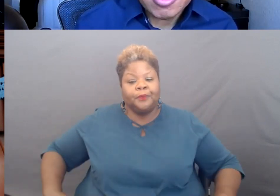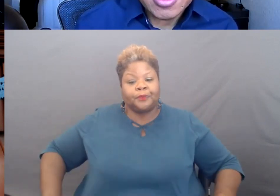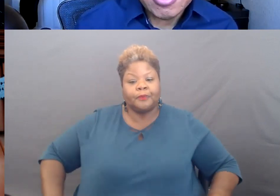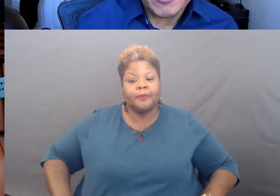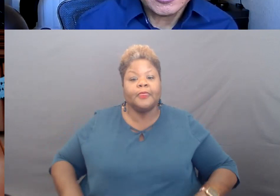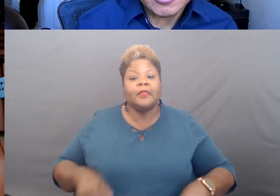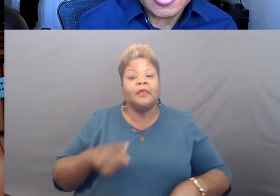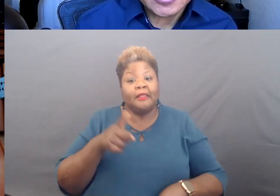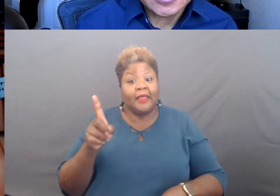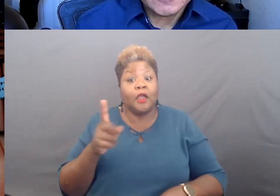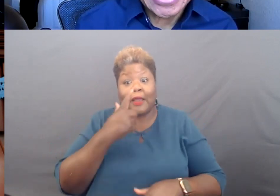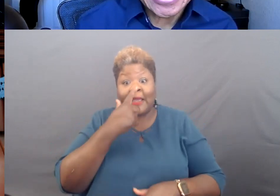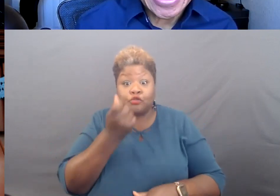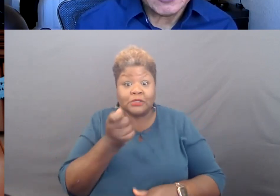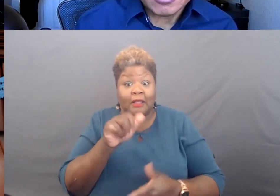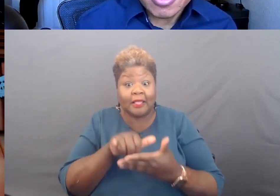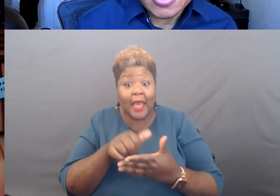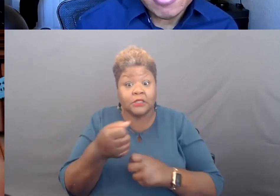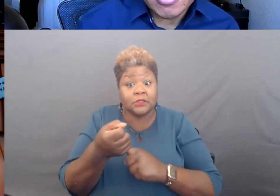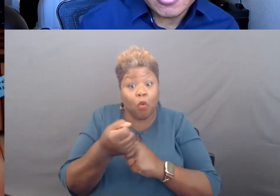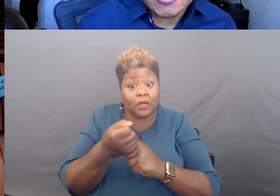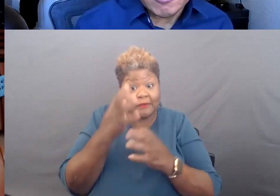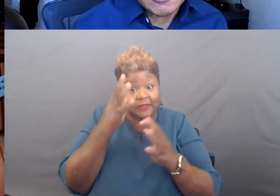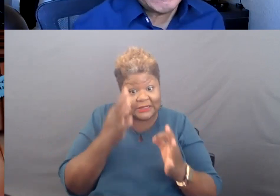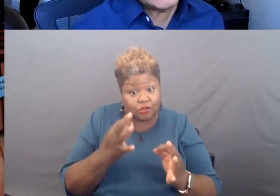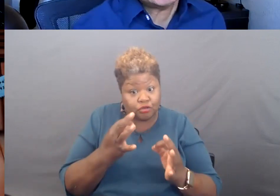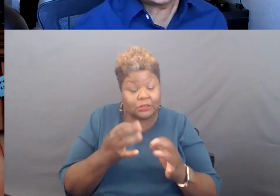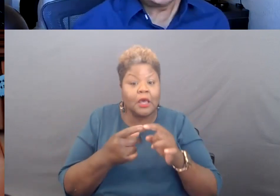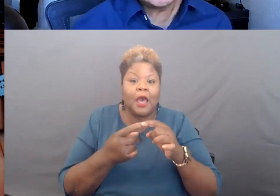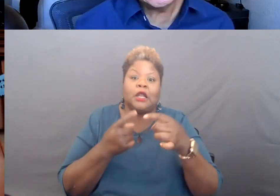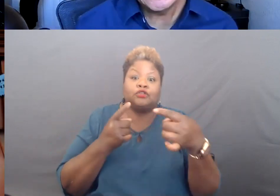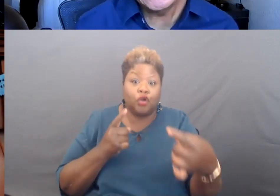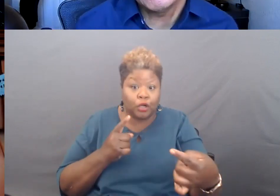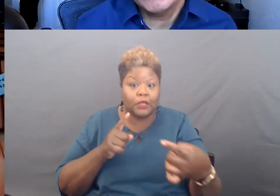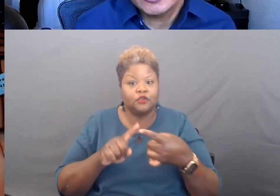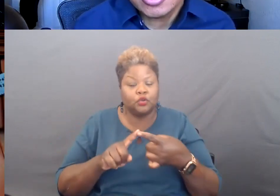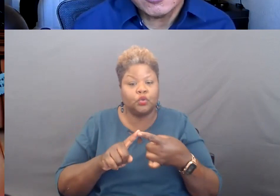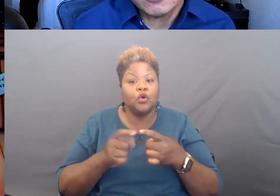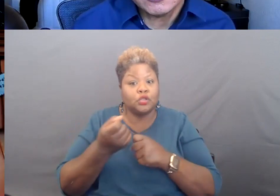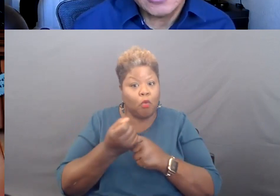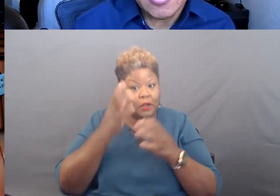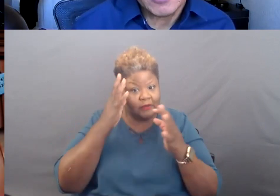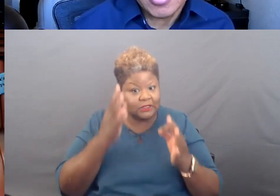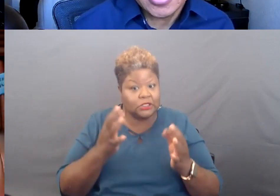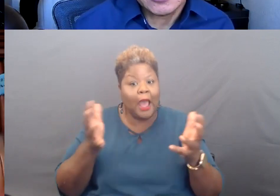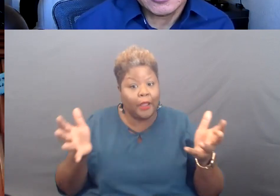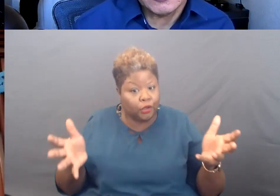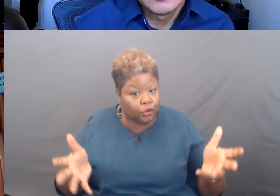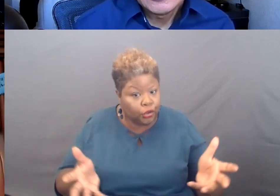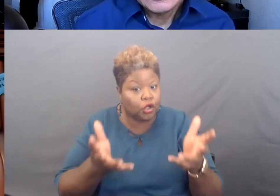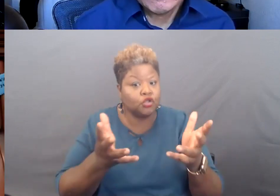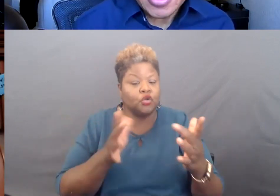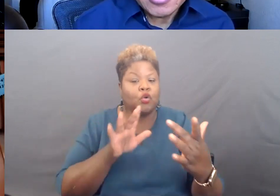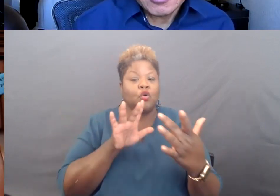are interested in supported decision making and alternatives to supported decision making, I urge you to contact